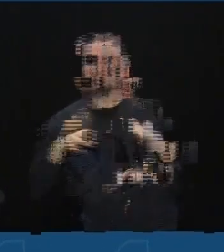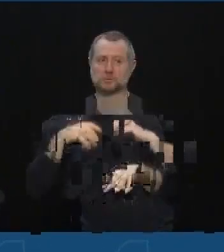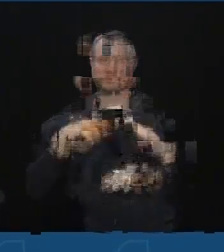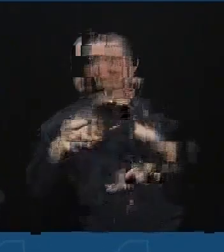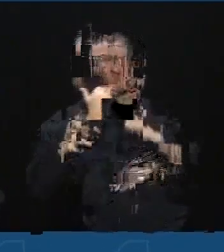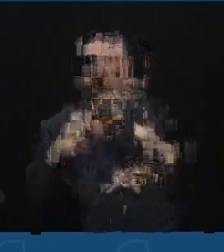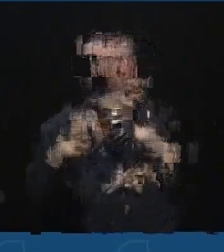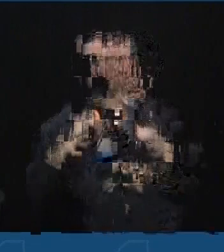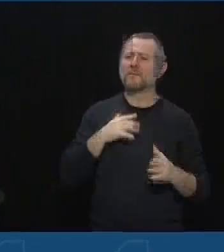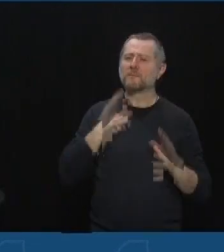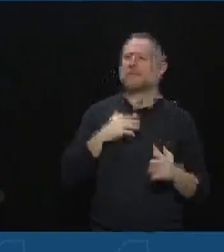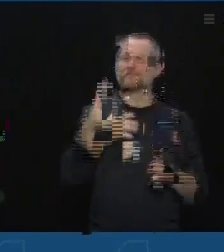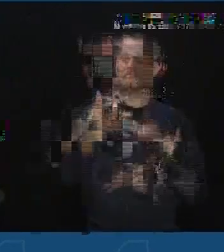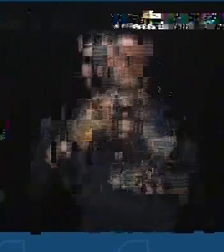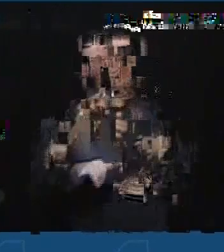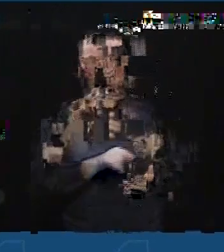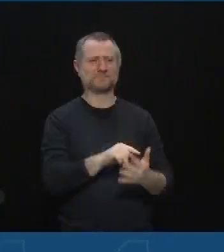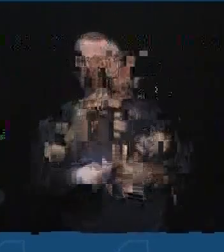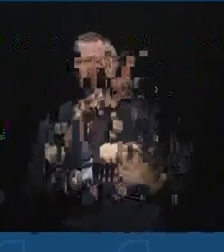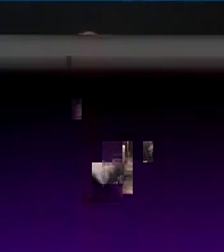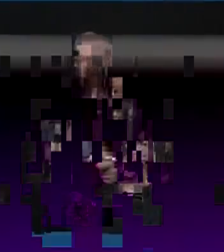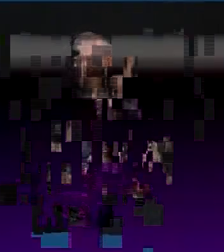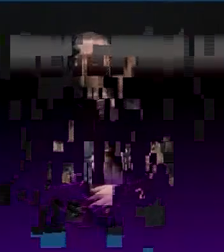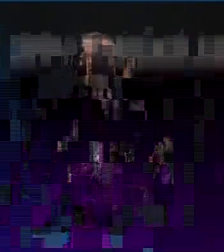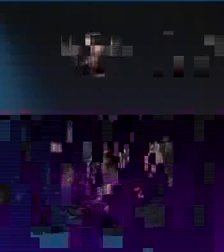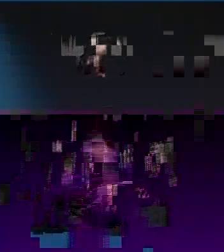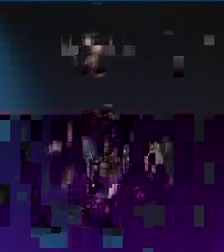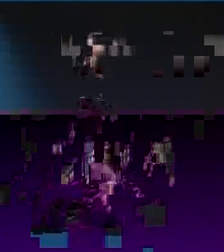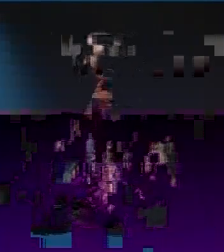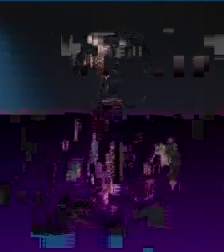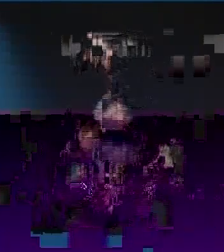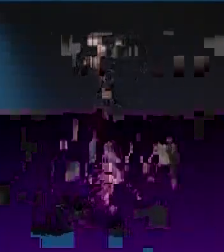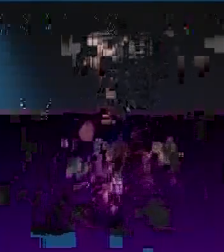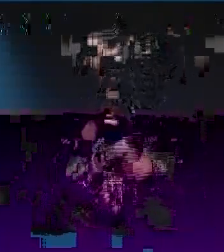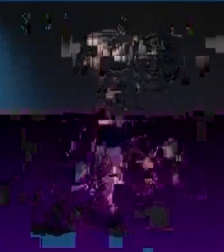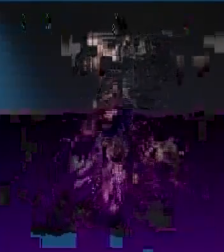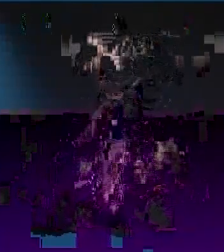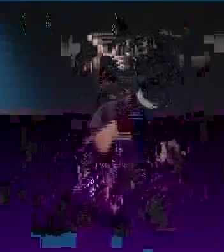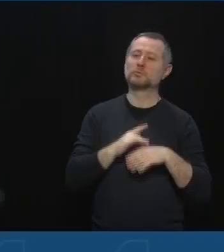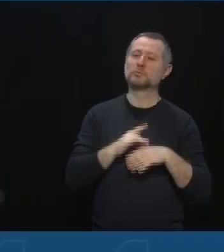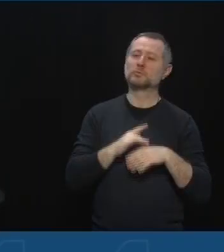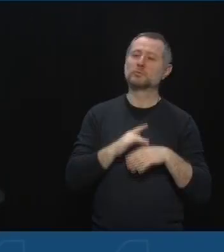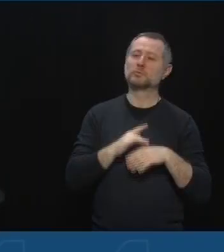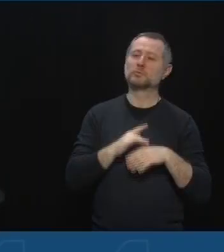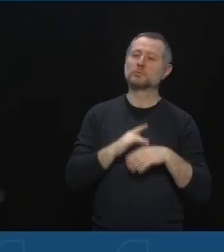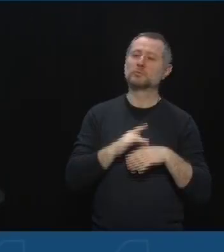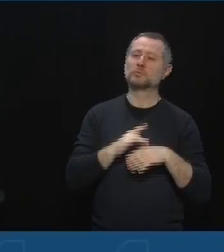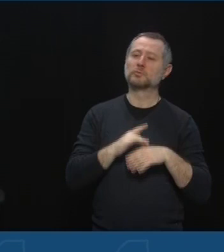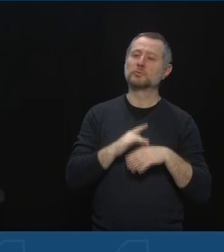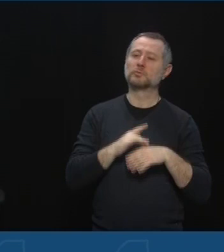on that, training up, making sure we have resources, going at the potholes,